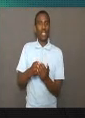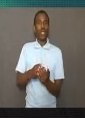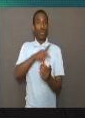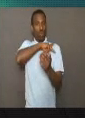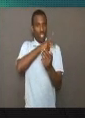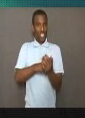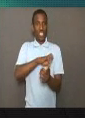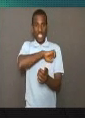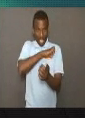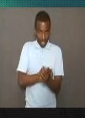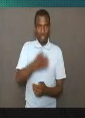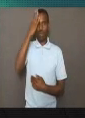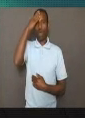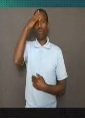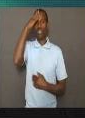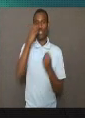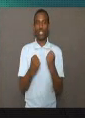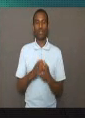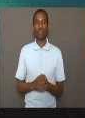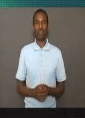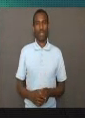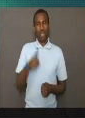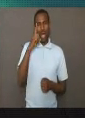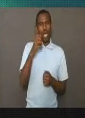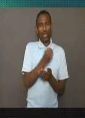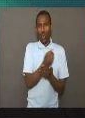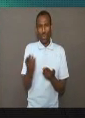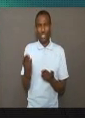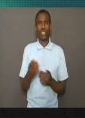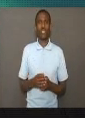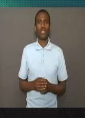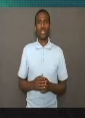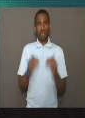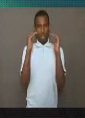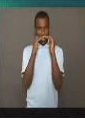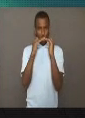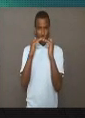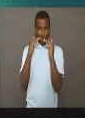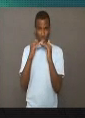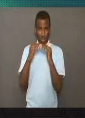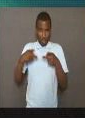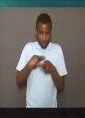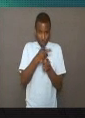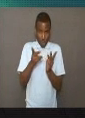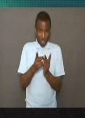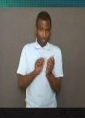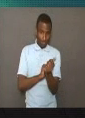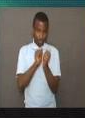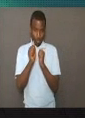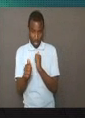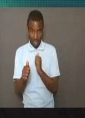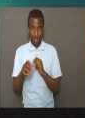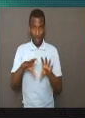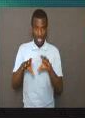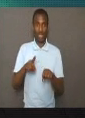When an object is passing through equilibrium, its displacement